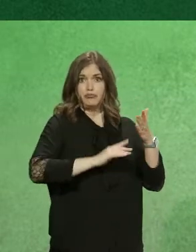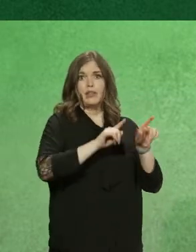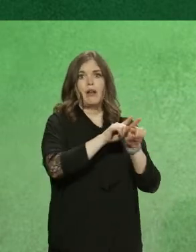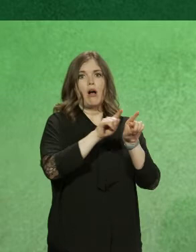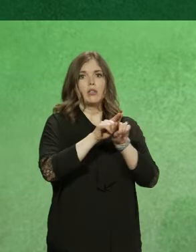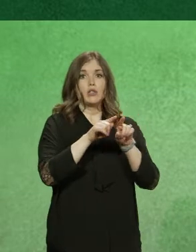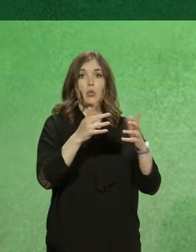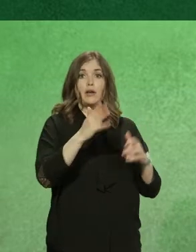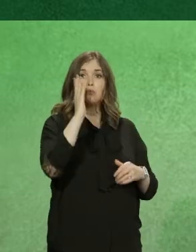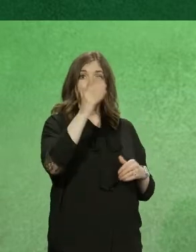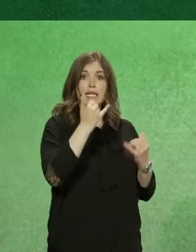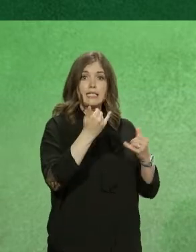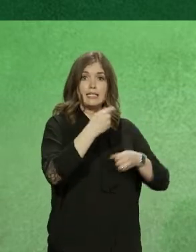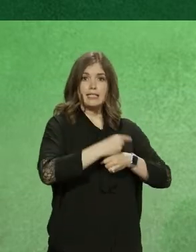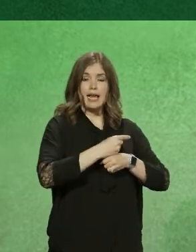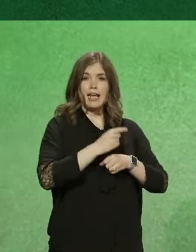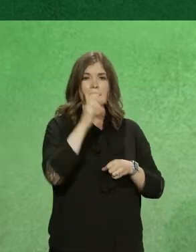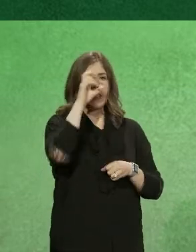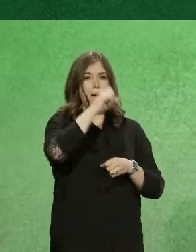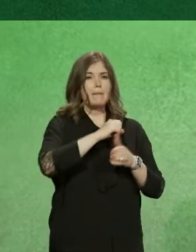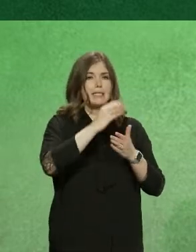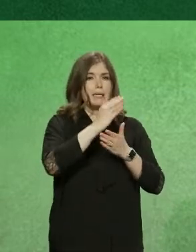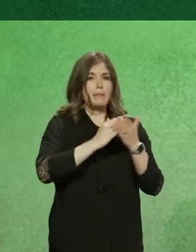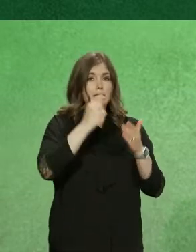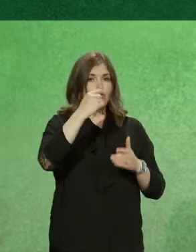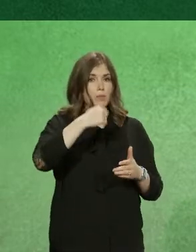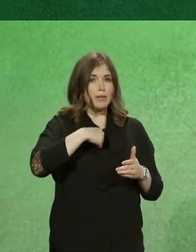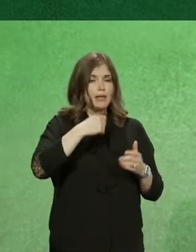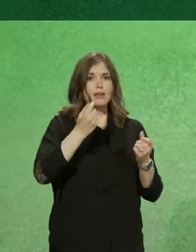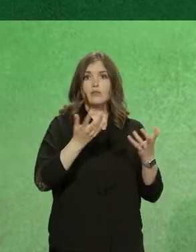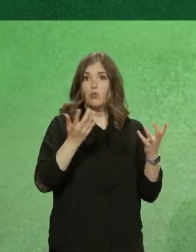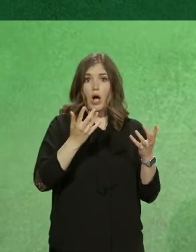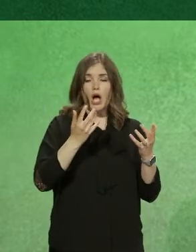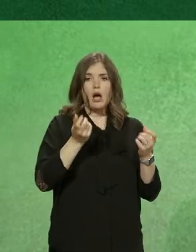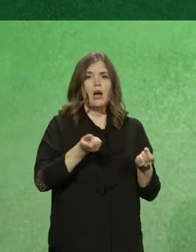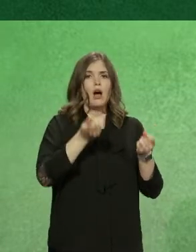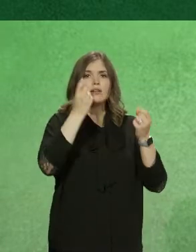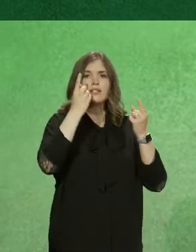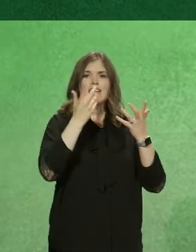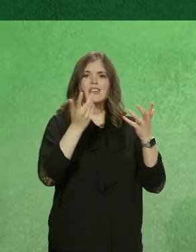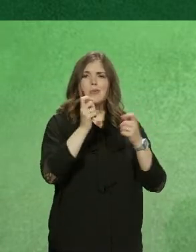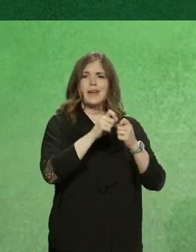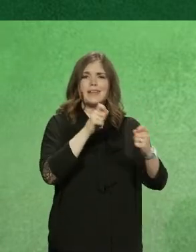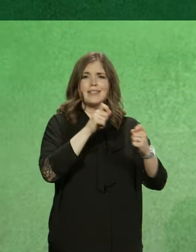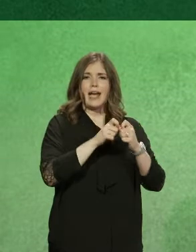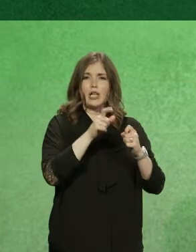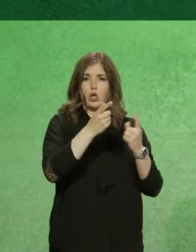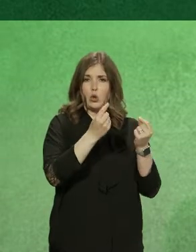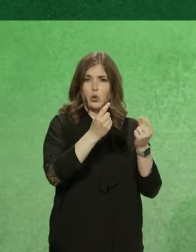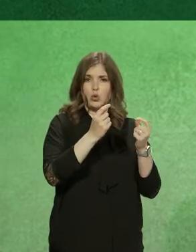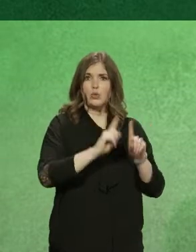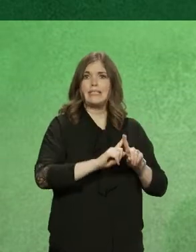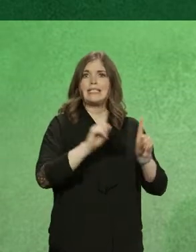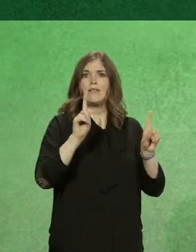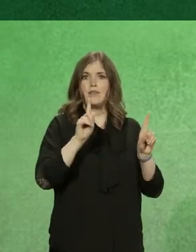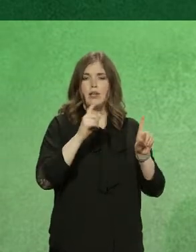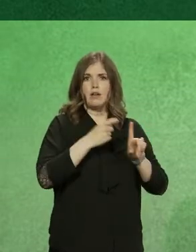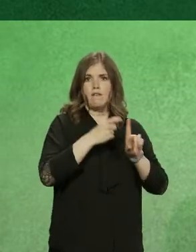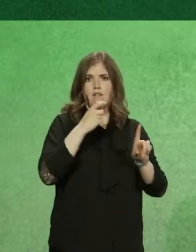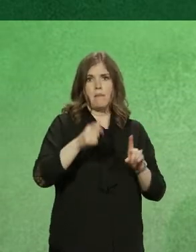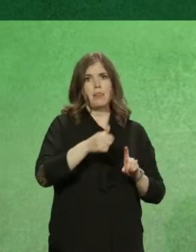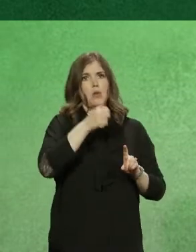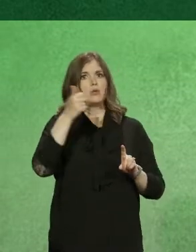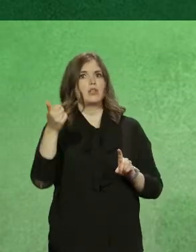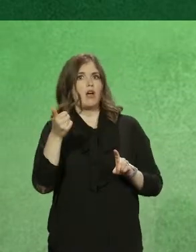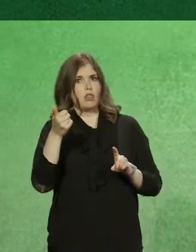today, the main missing piece for me is understanding what exactly you're doing differently from